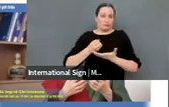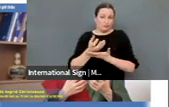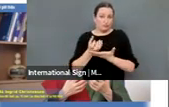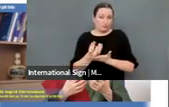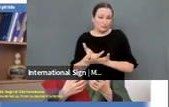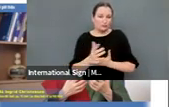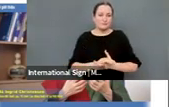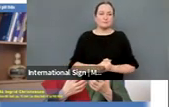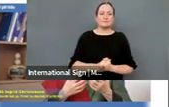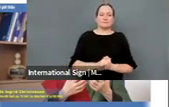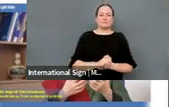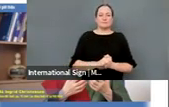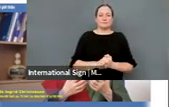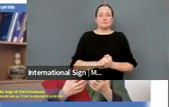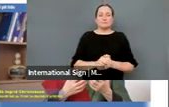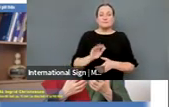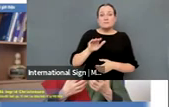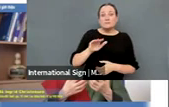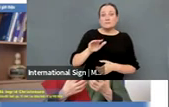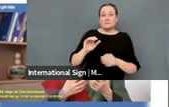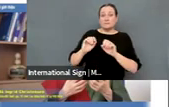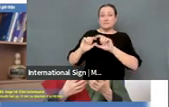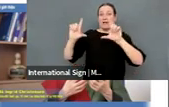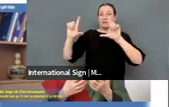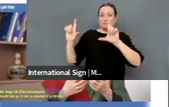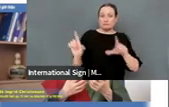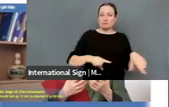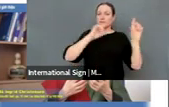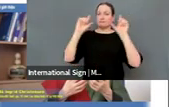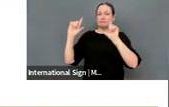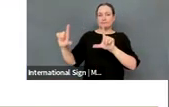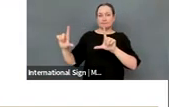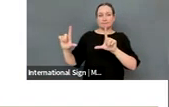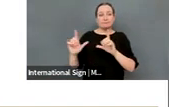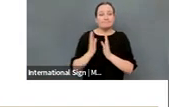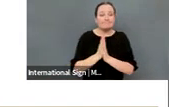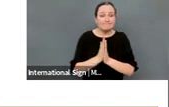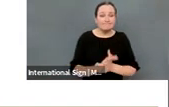give me the next one, the next slide. Okay.